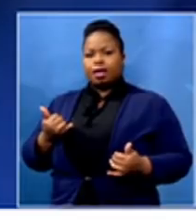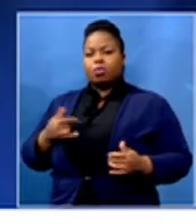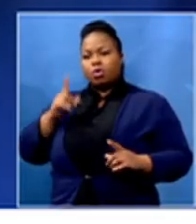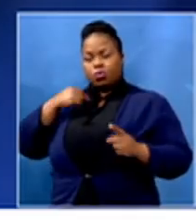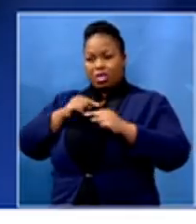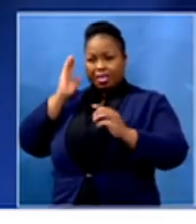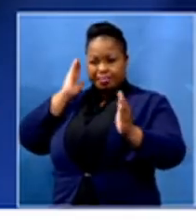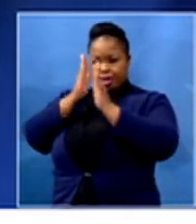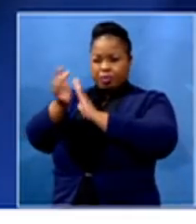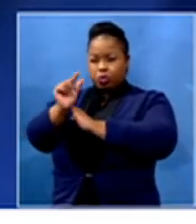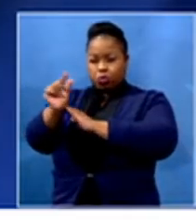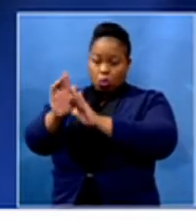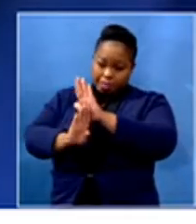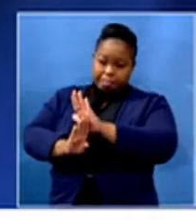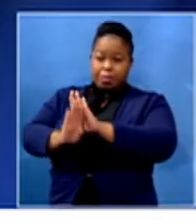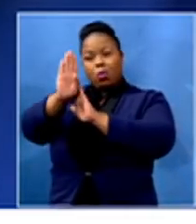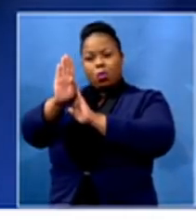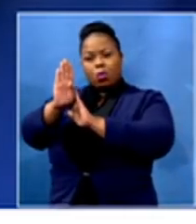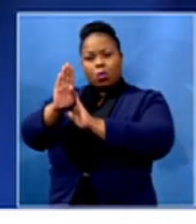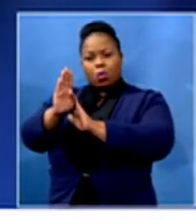the storm. That means that